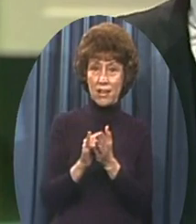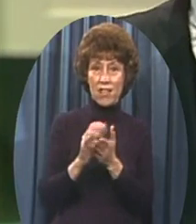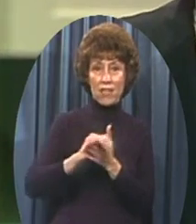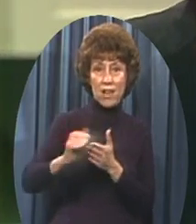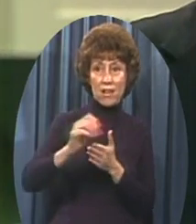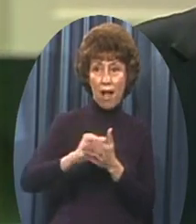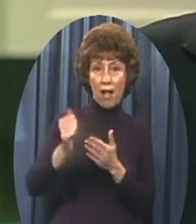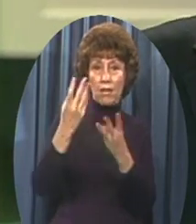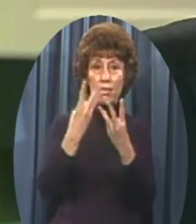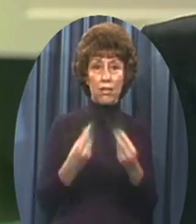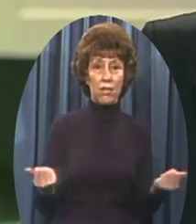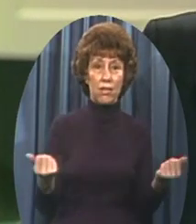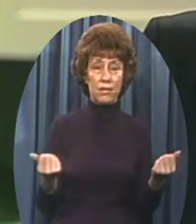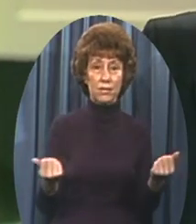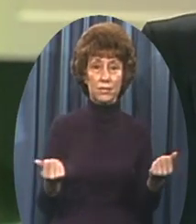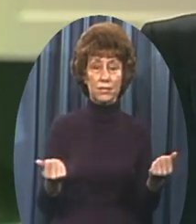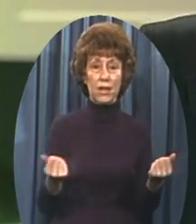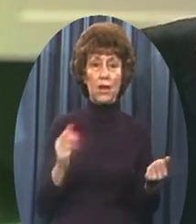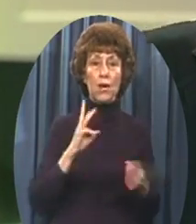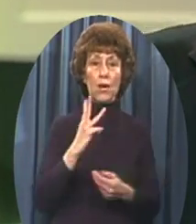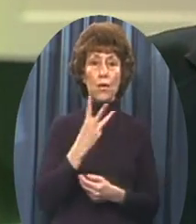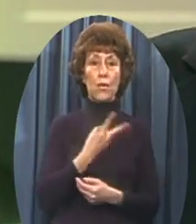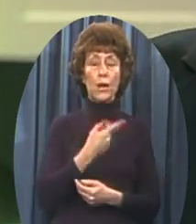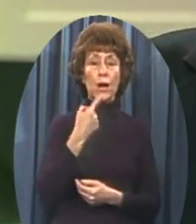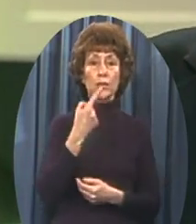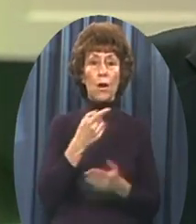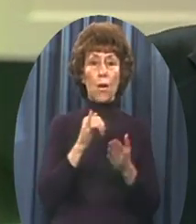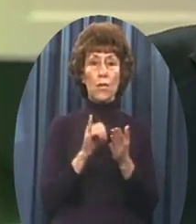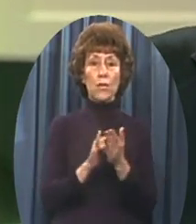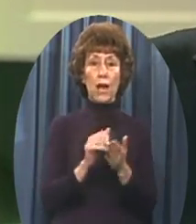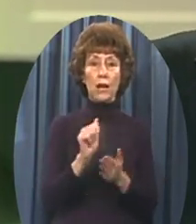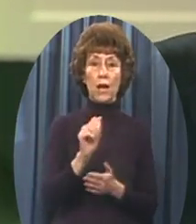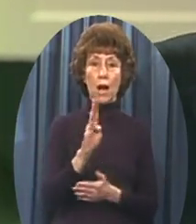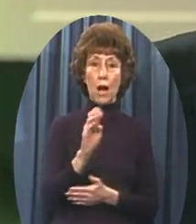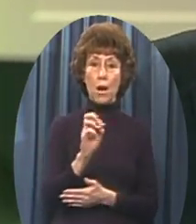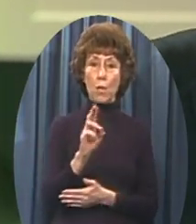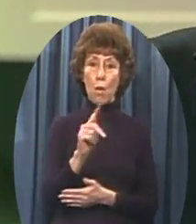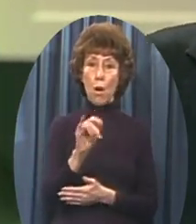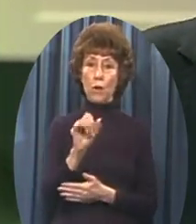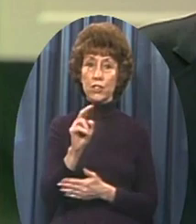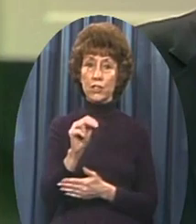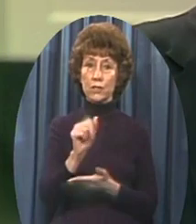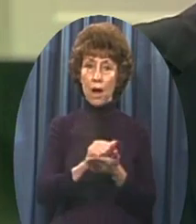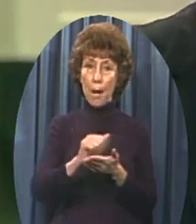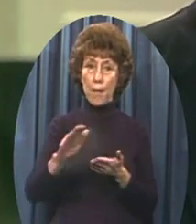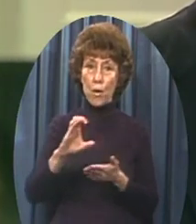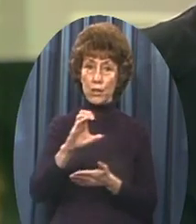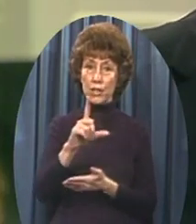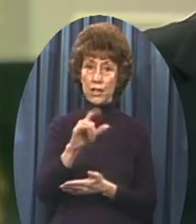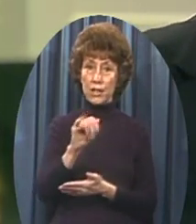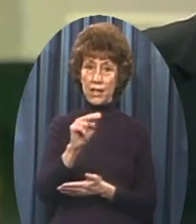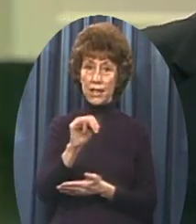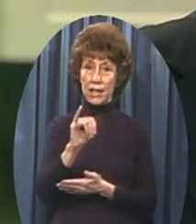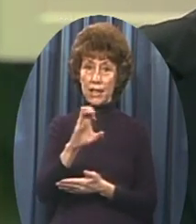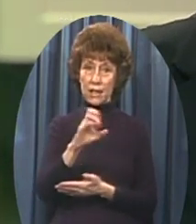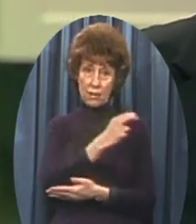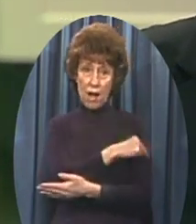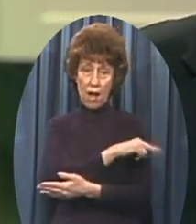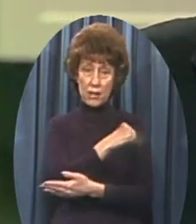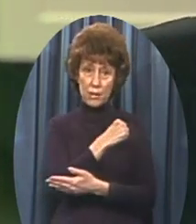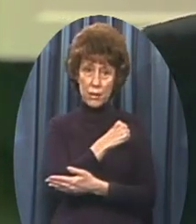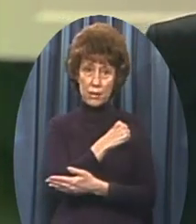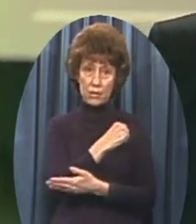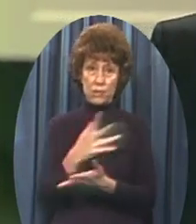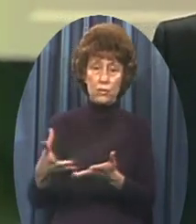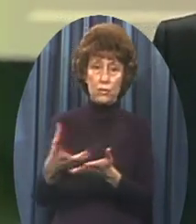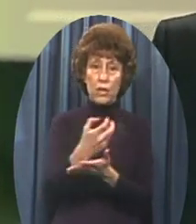group. The abortion clinics, we're told, grossed $2 billion last year for murdering 1.5 million babies in America,